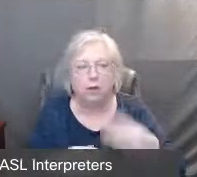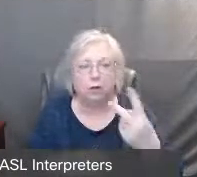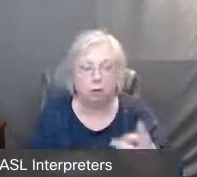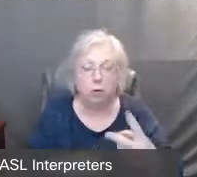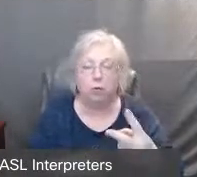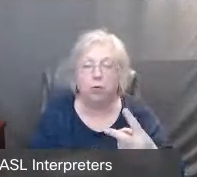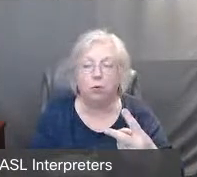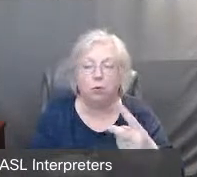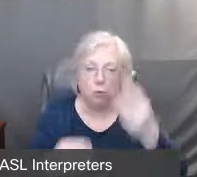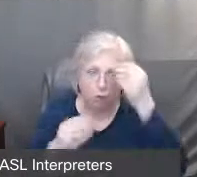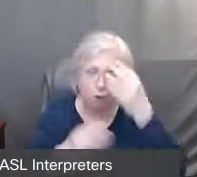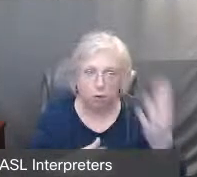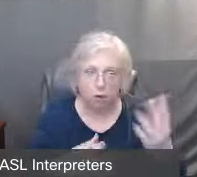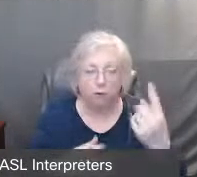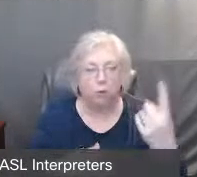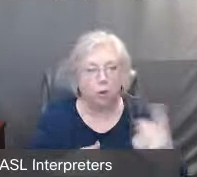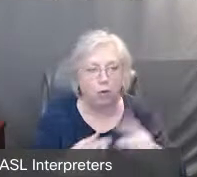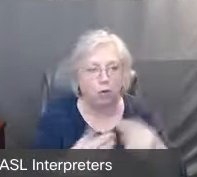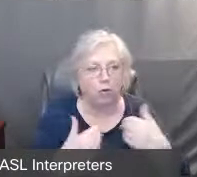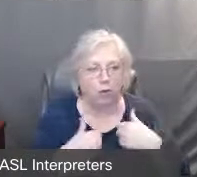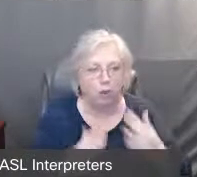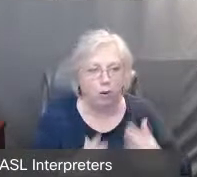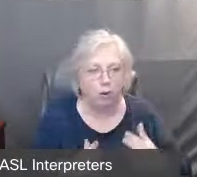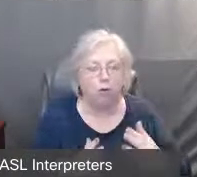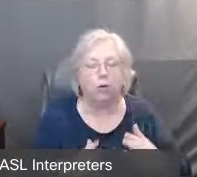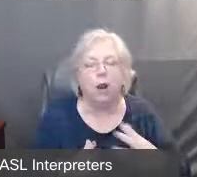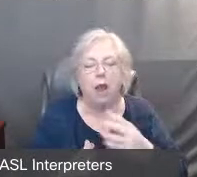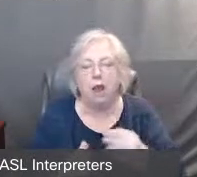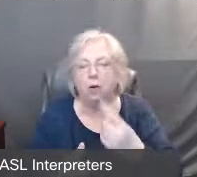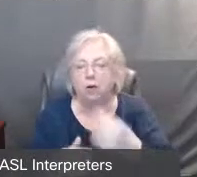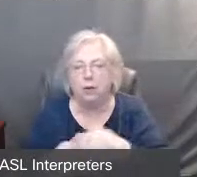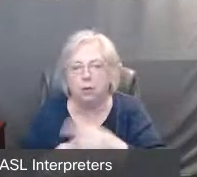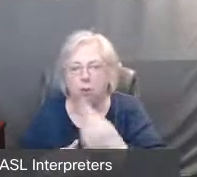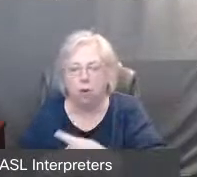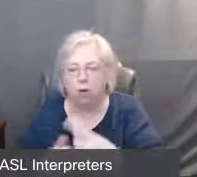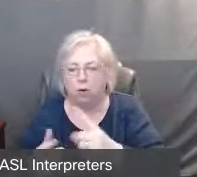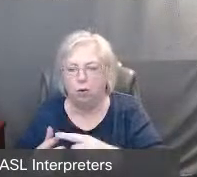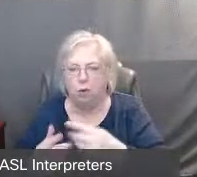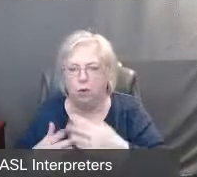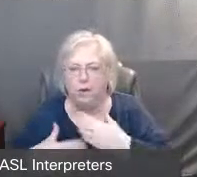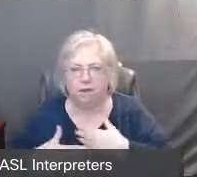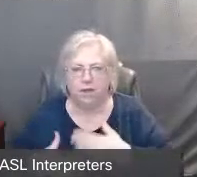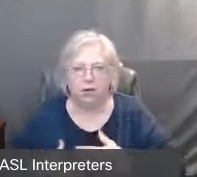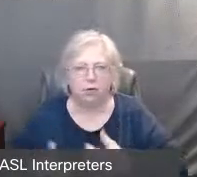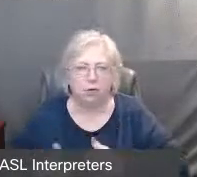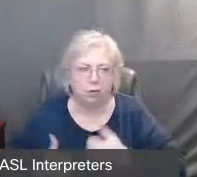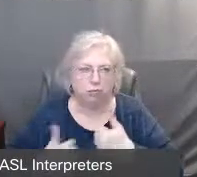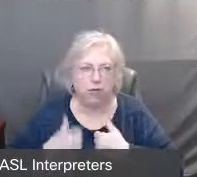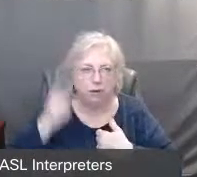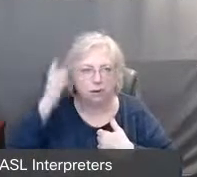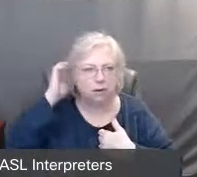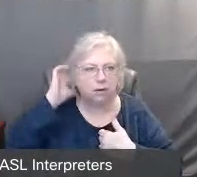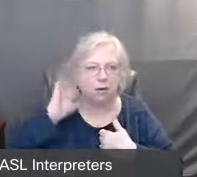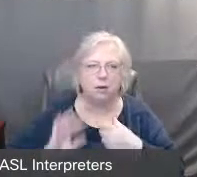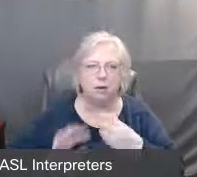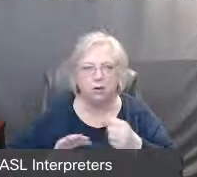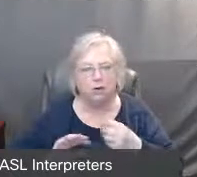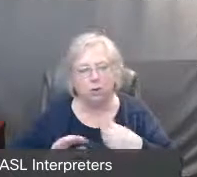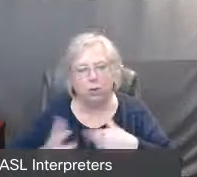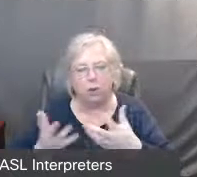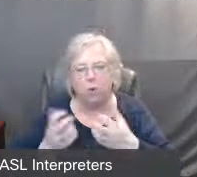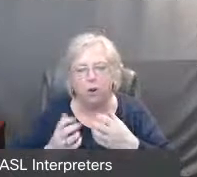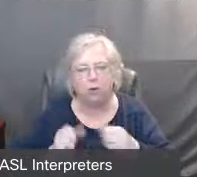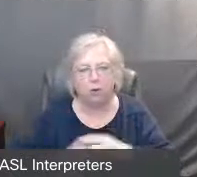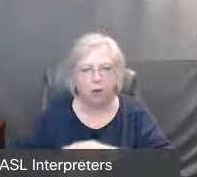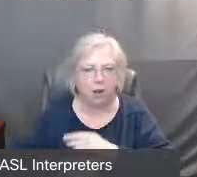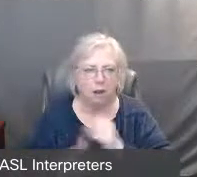We sent one to the owner of record, and we also sent one to the physical property. So we were sure to cover all of our